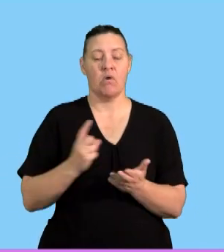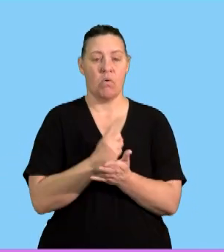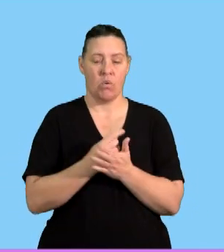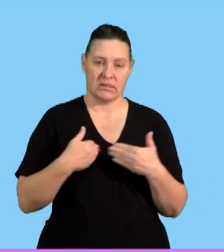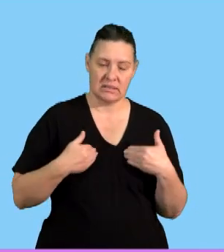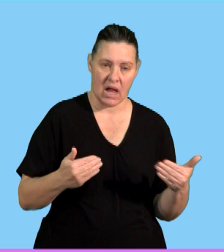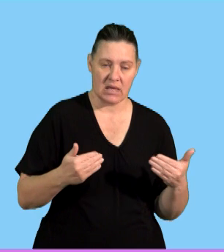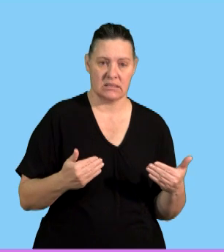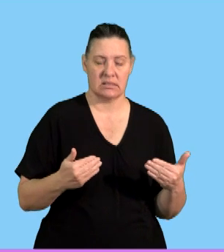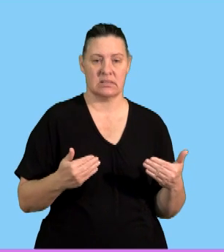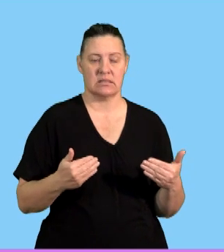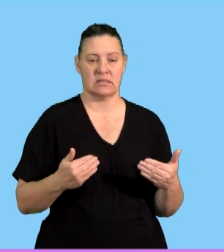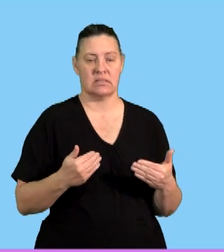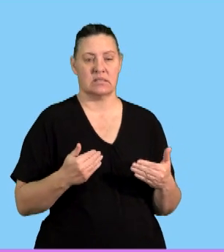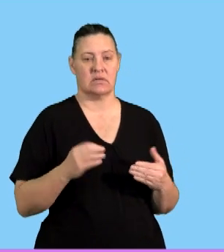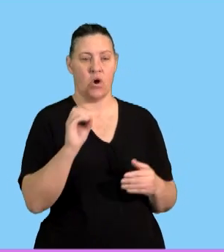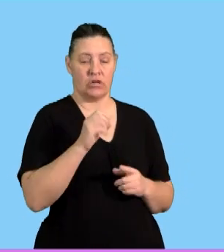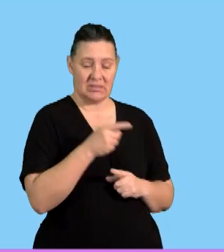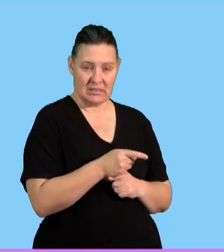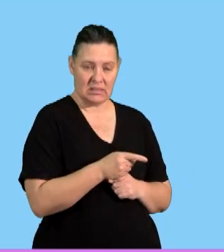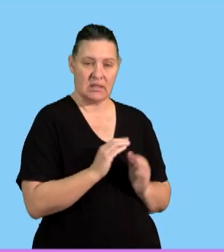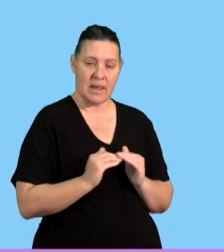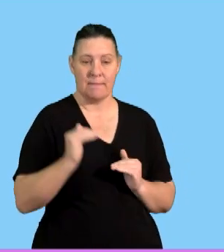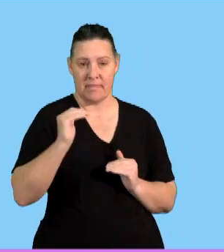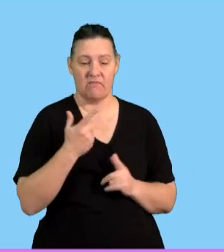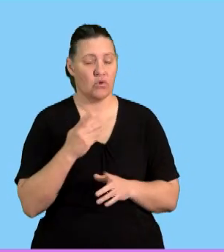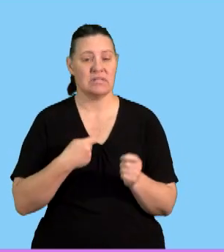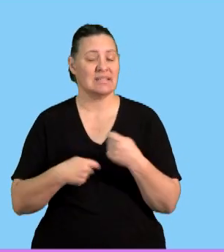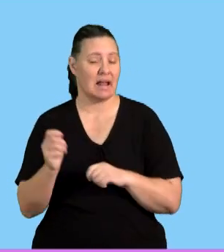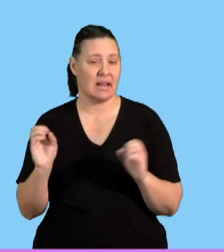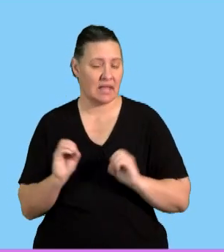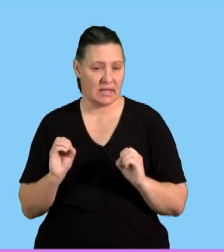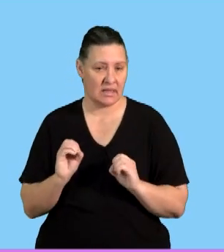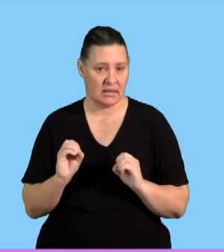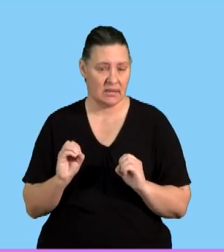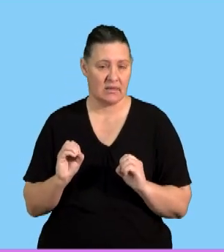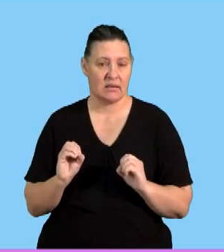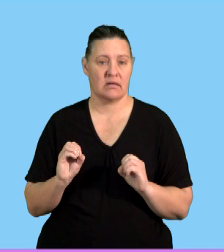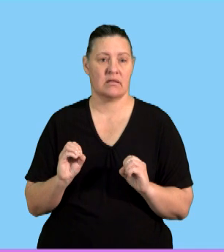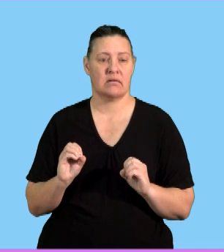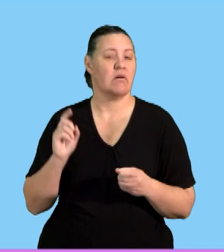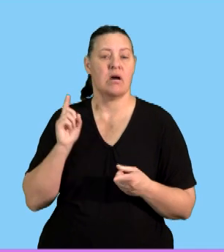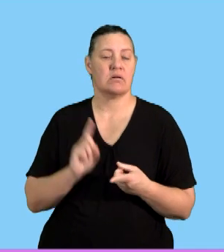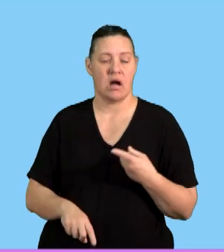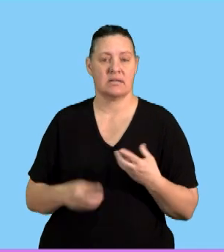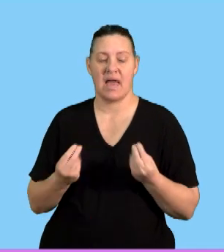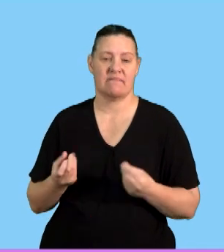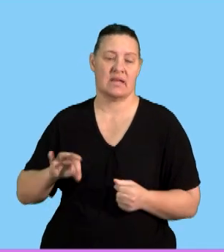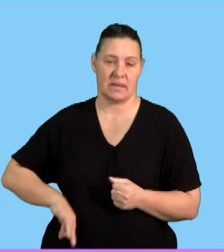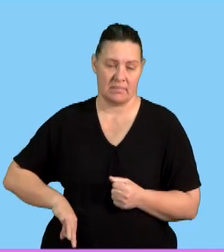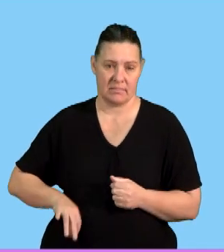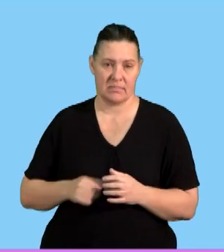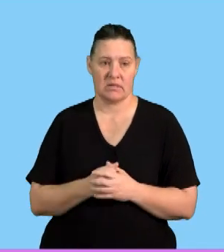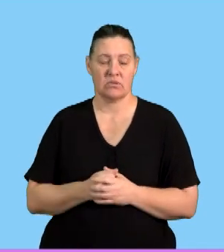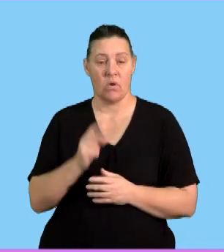the origin and go up, because if you don't sell any items, you can't have any income. So the